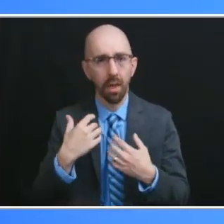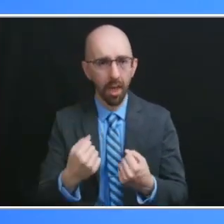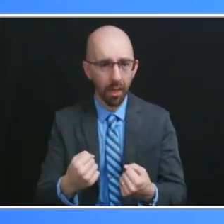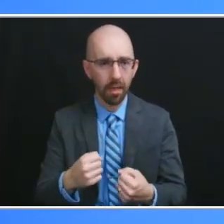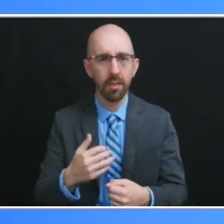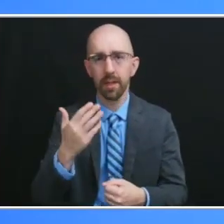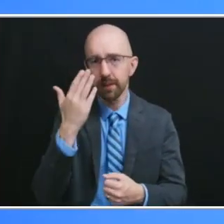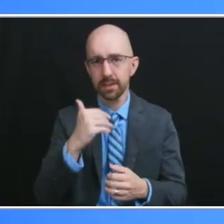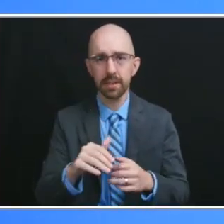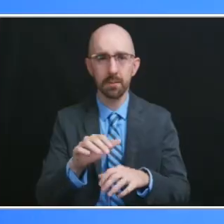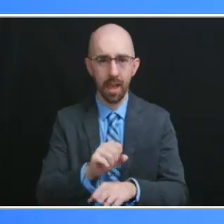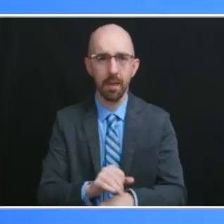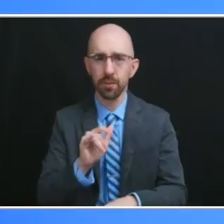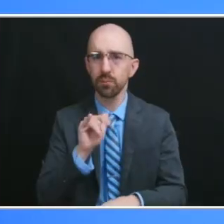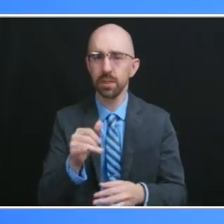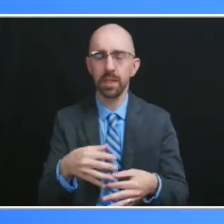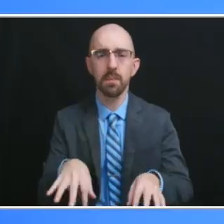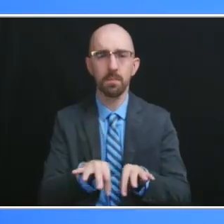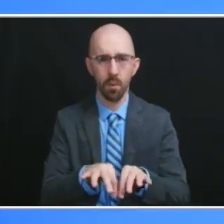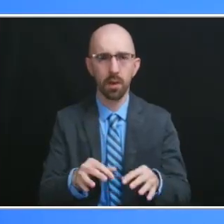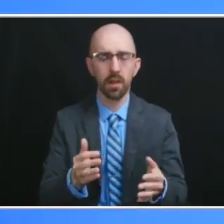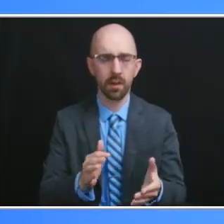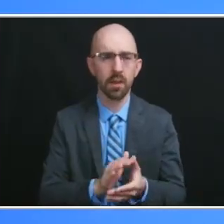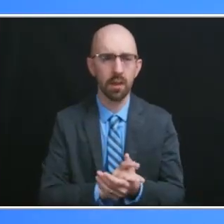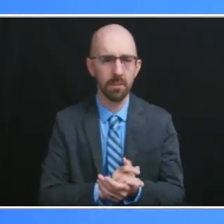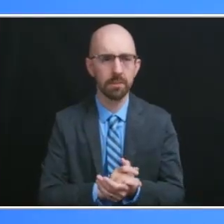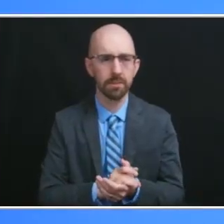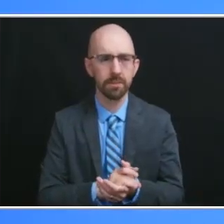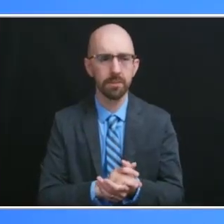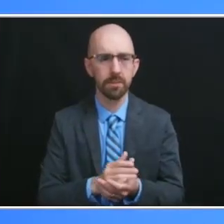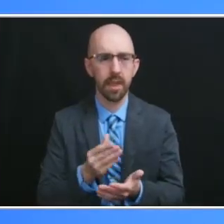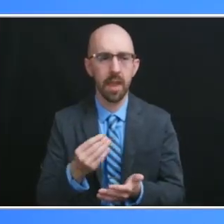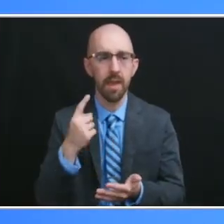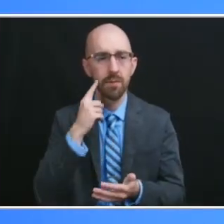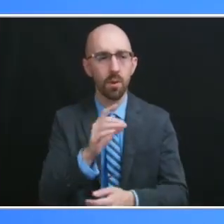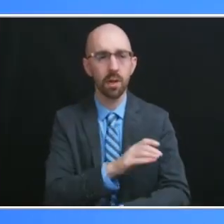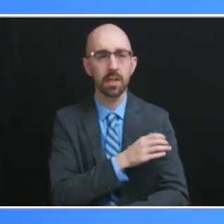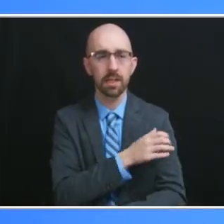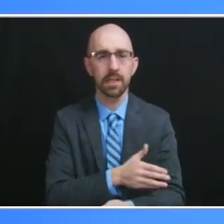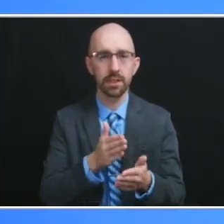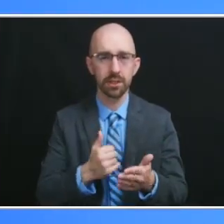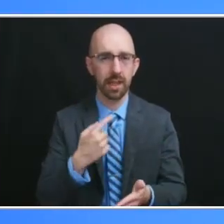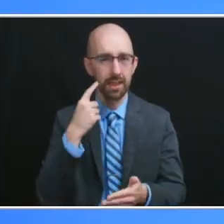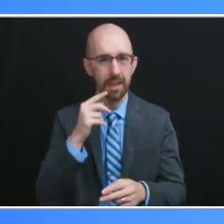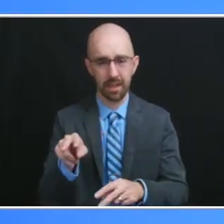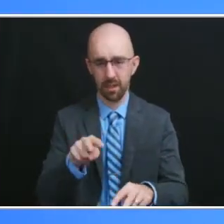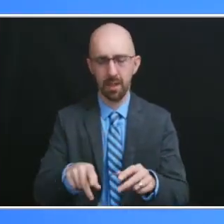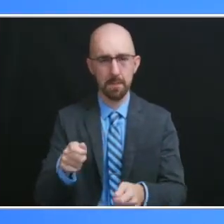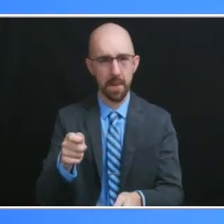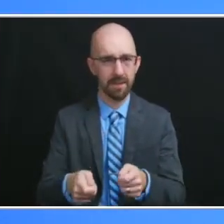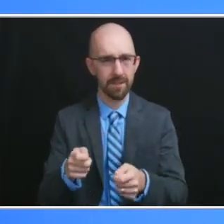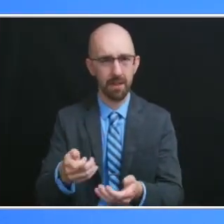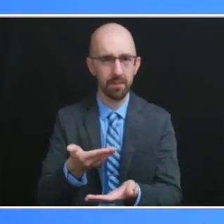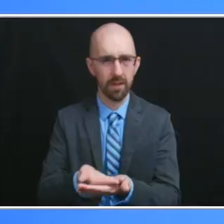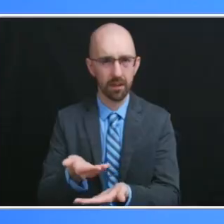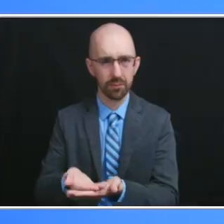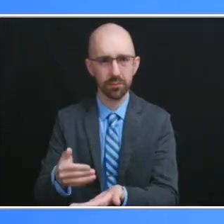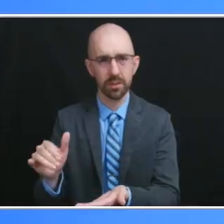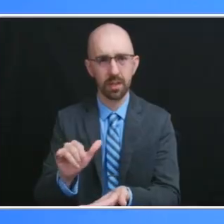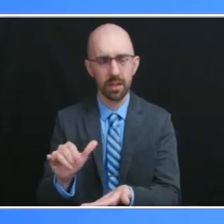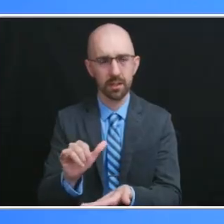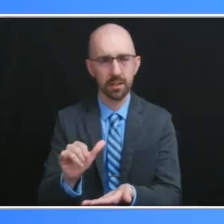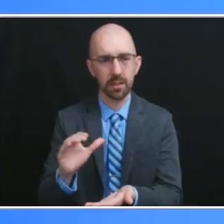habits is really important. And for clinicians, I think like looking at modifiable factors like looking for